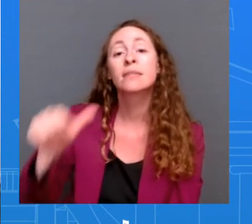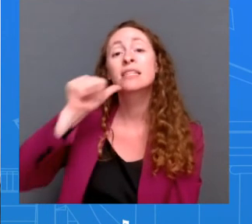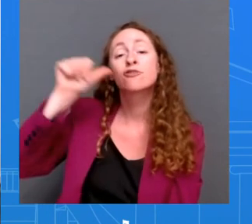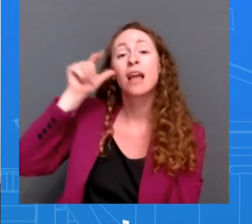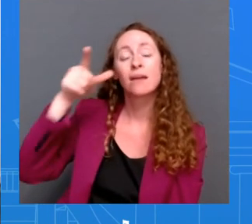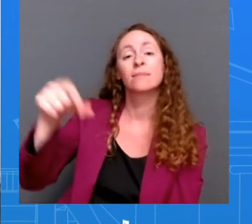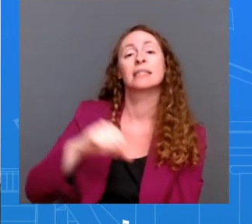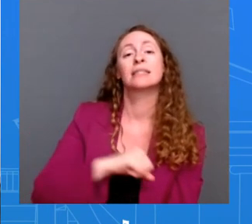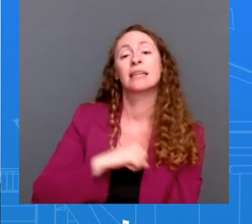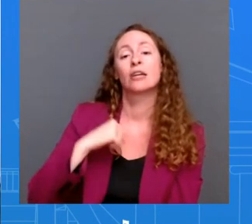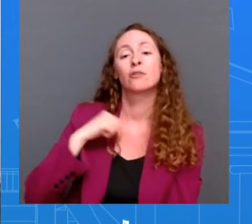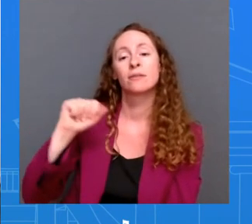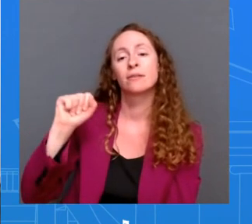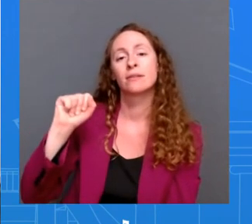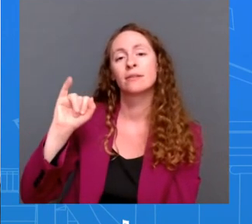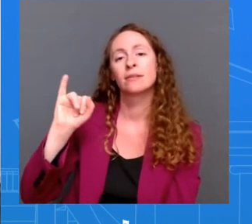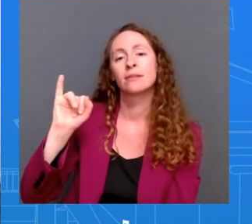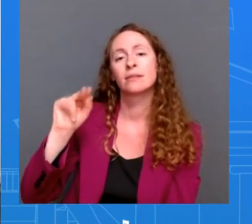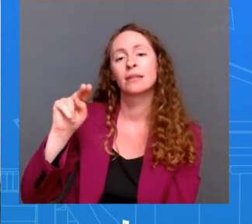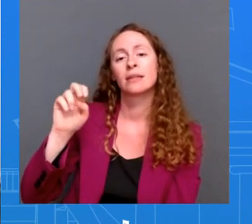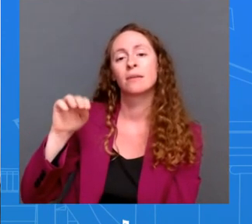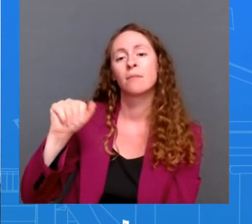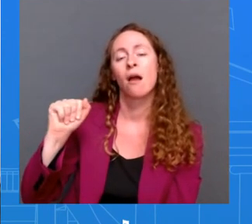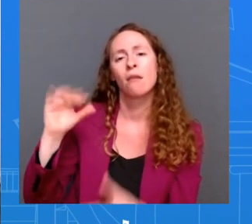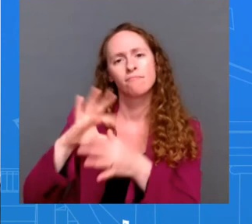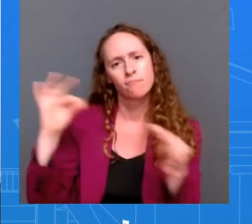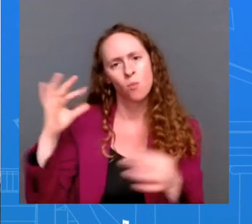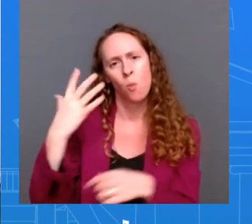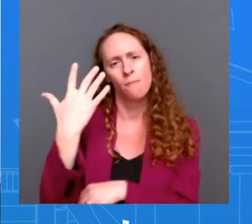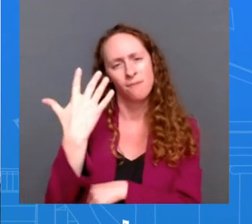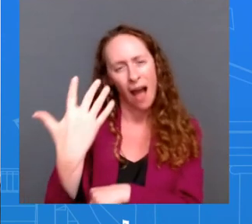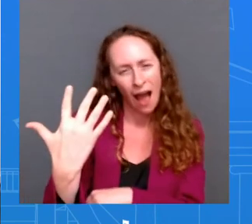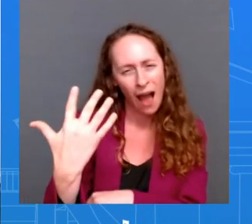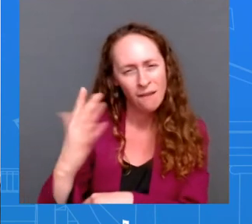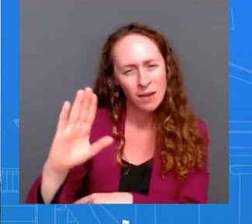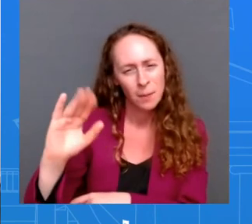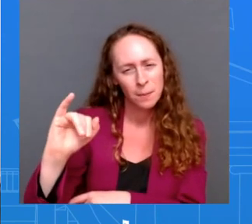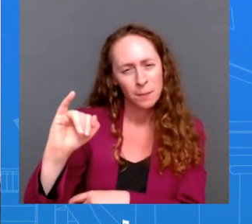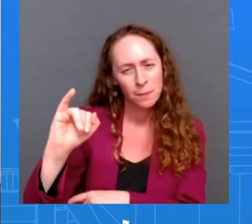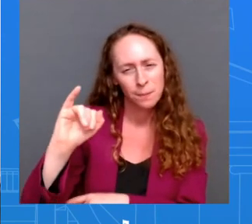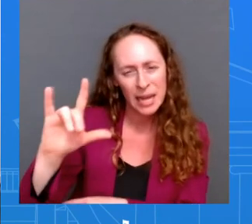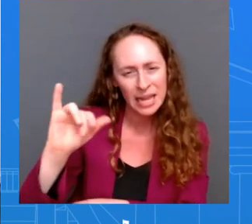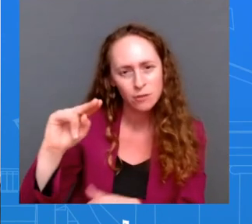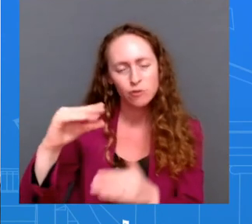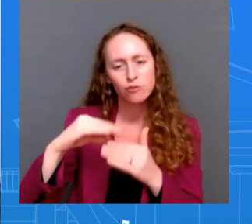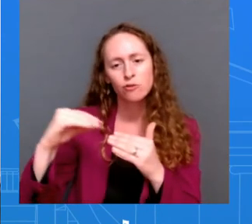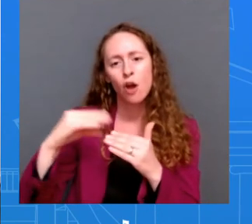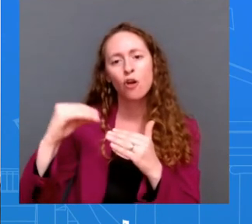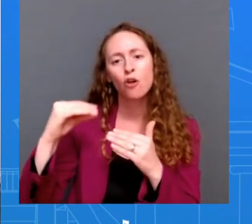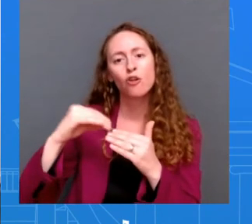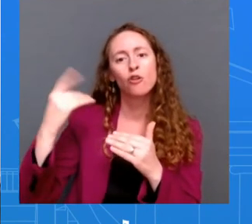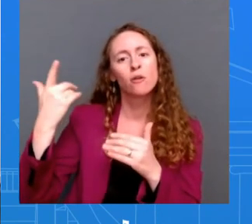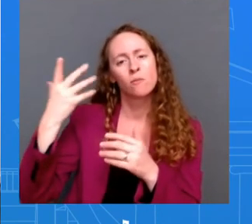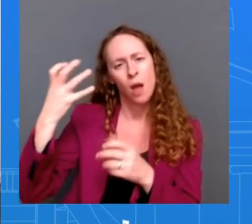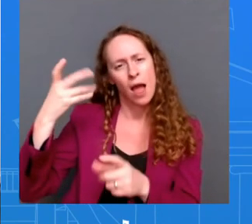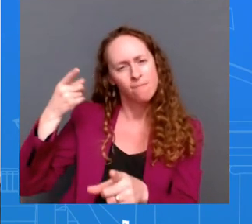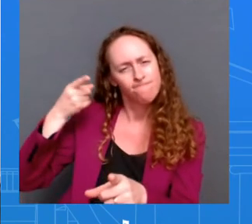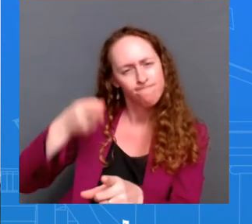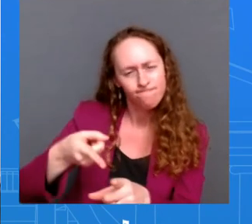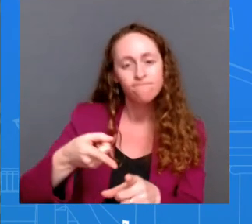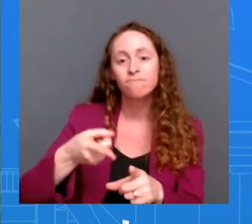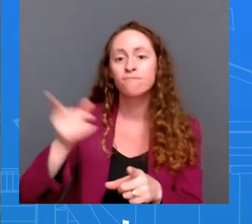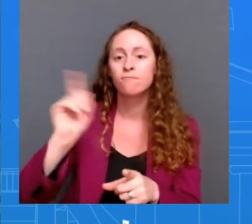wants $5 billion in drought resiliency funding. Does the administration think we need a few more billion dollars for drought resiliency? Would that be a good